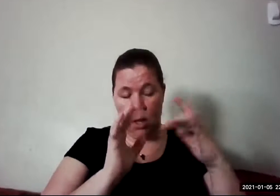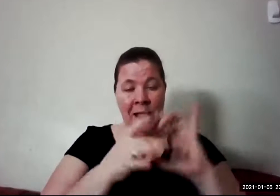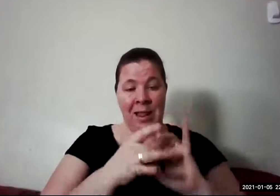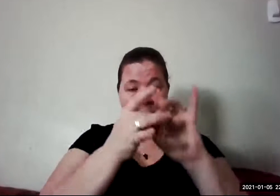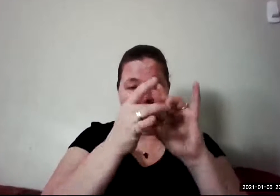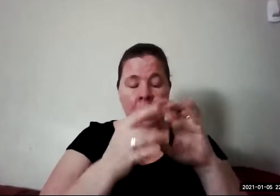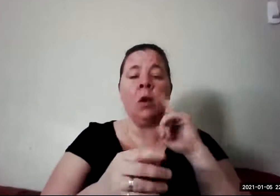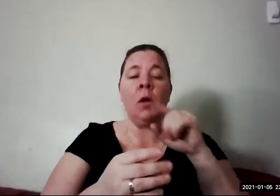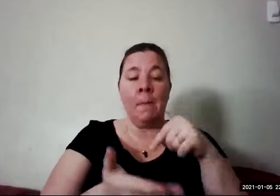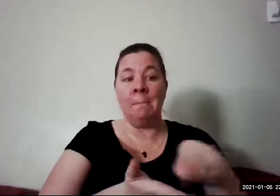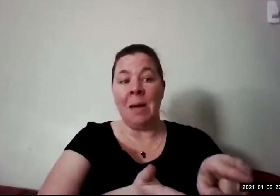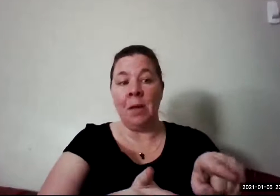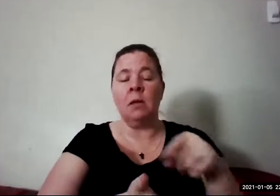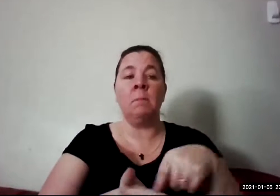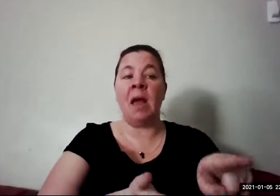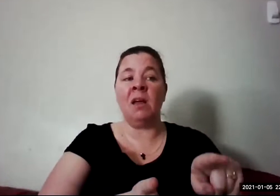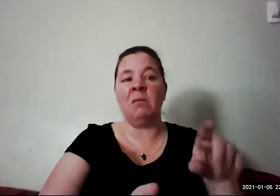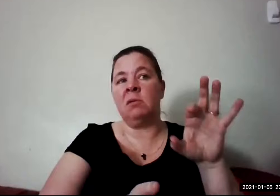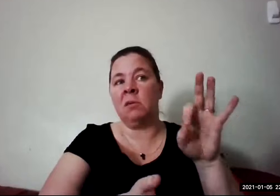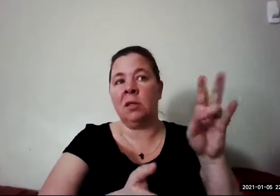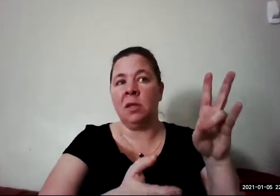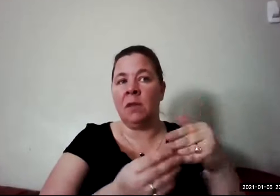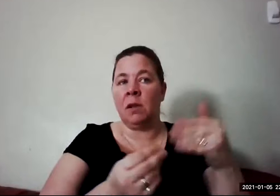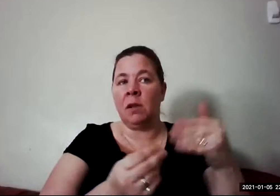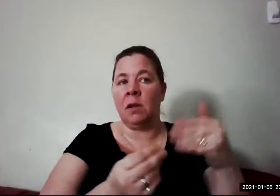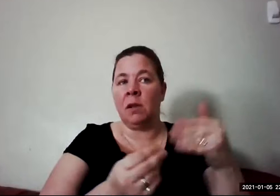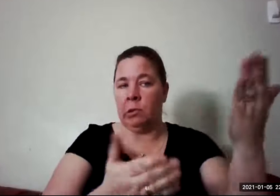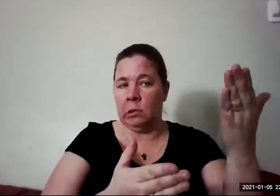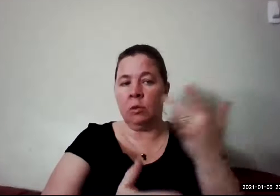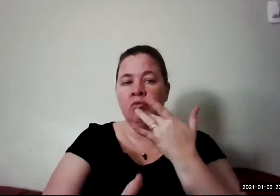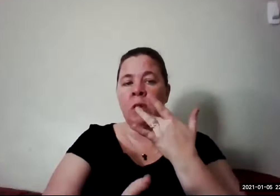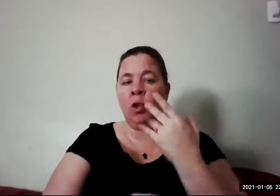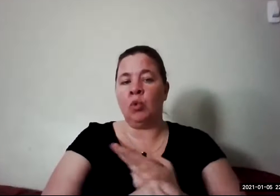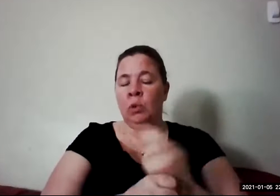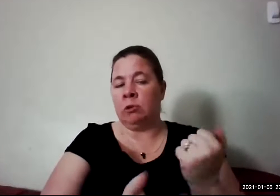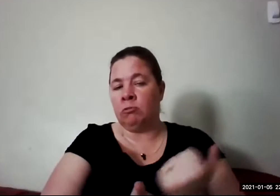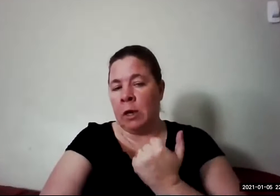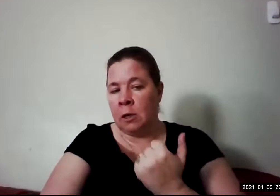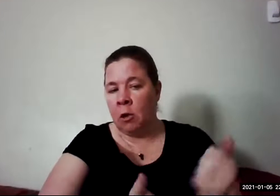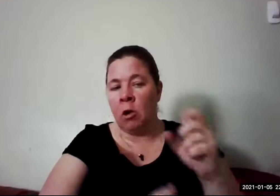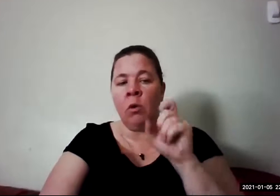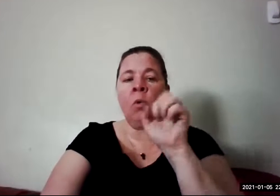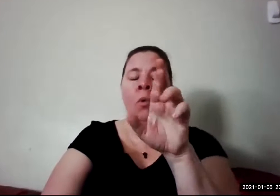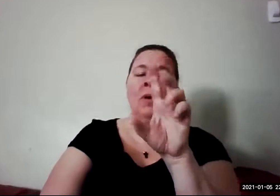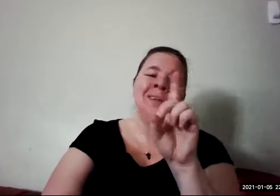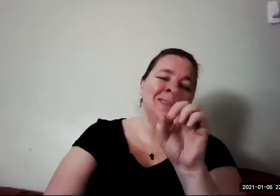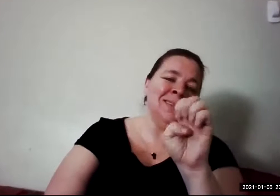to payment. You make your payment. We suggest that you rather use credit card or debit card because the